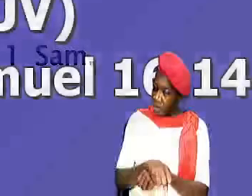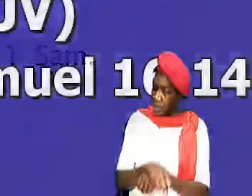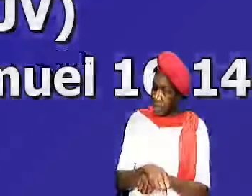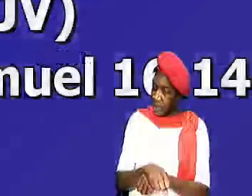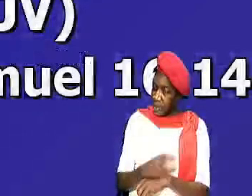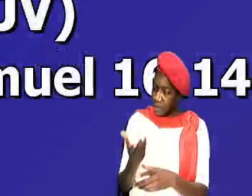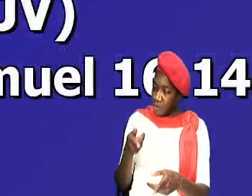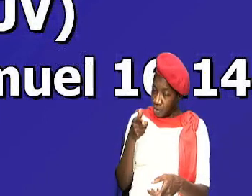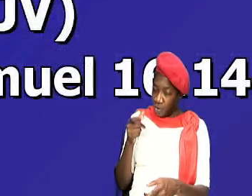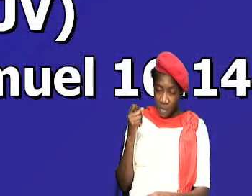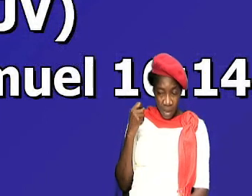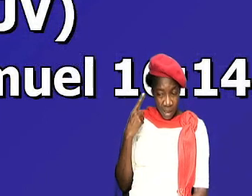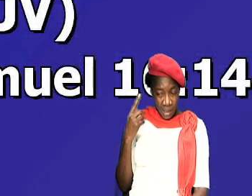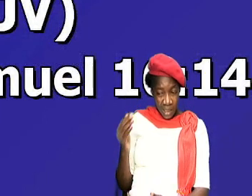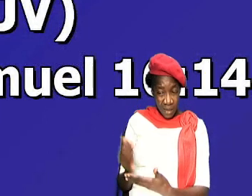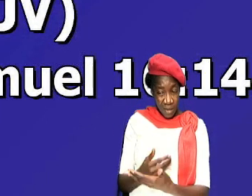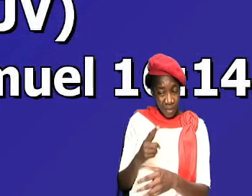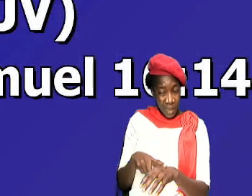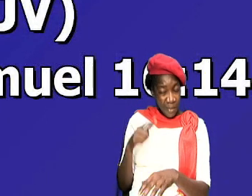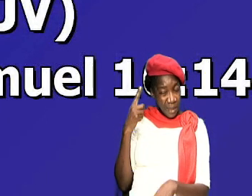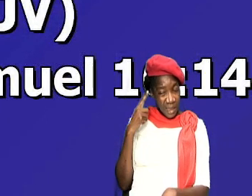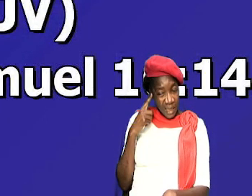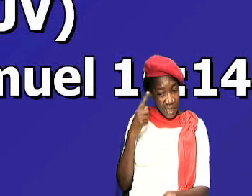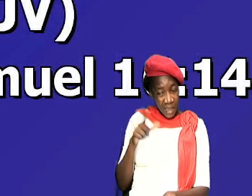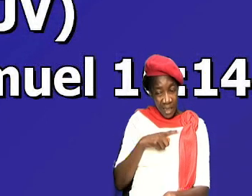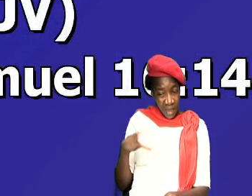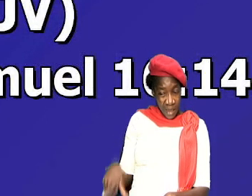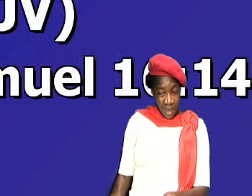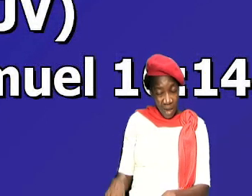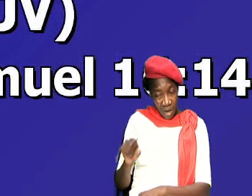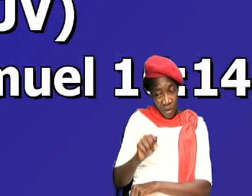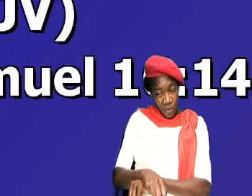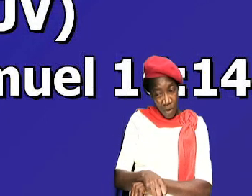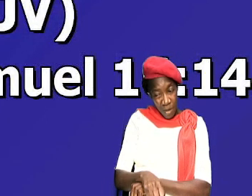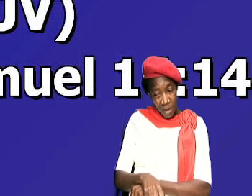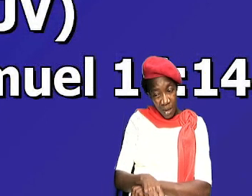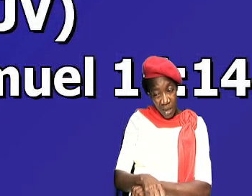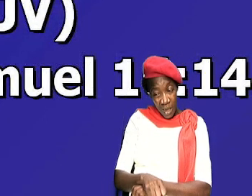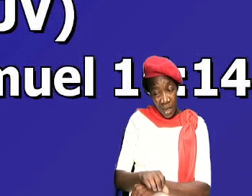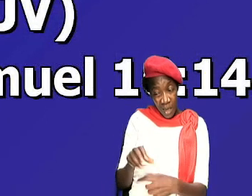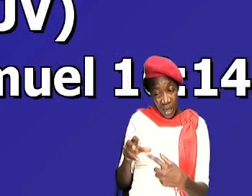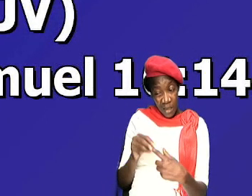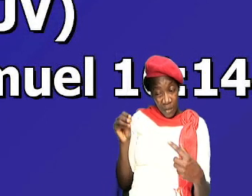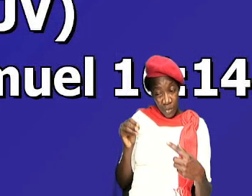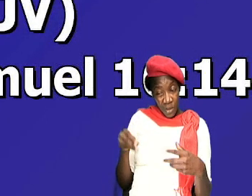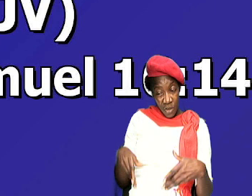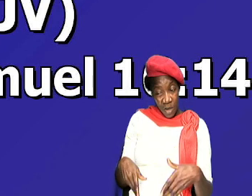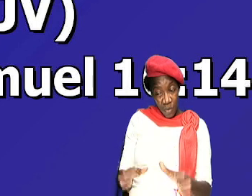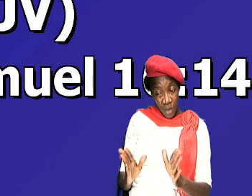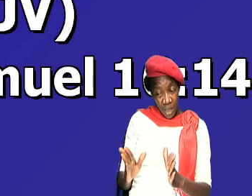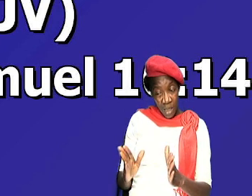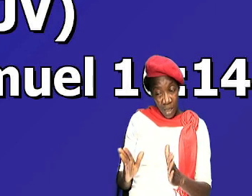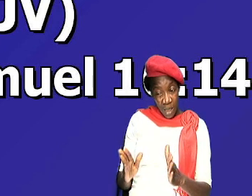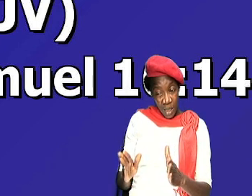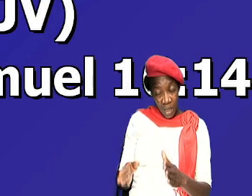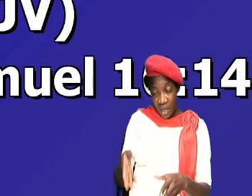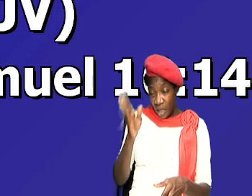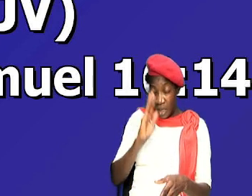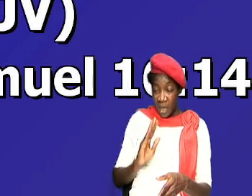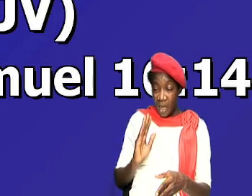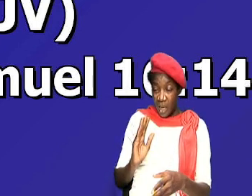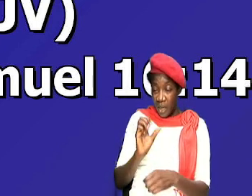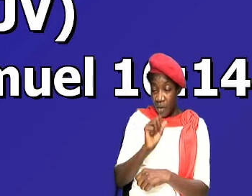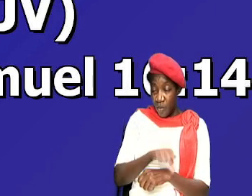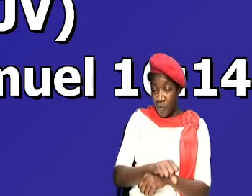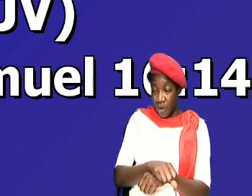want us to understand that sometimes we think that the Lord is going to work a particular way, but God chose to work